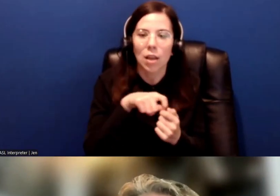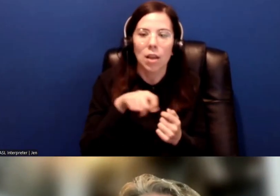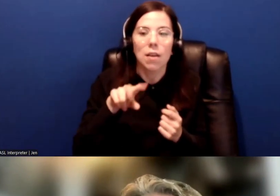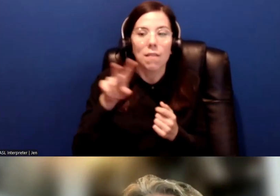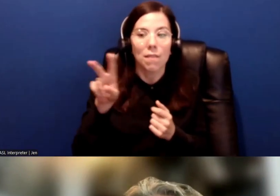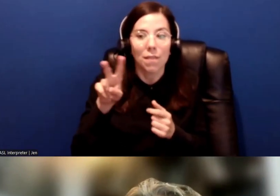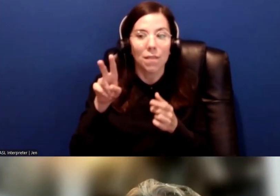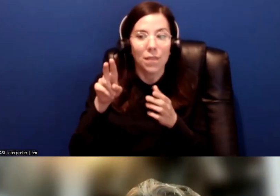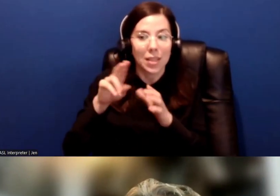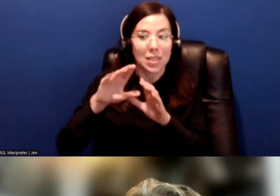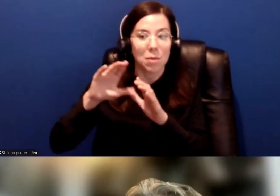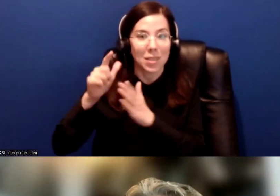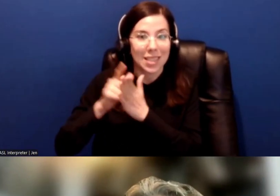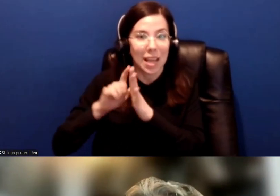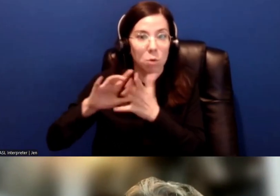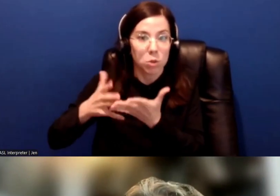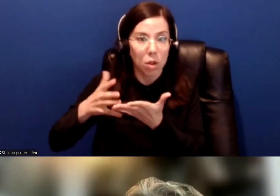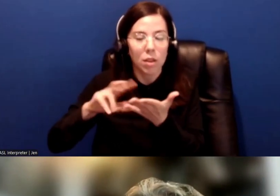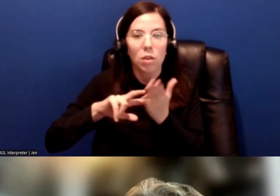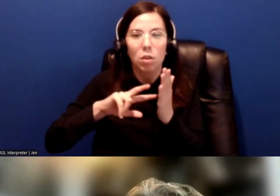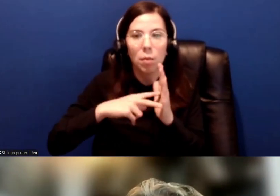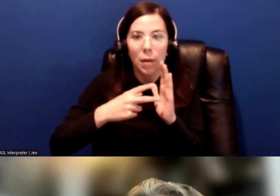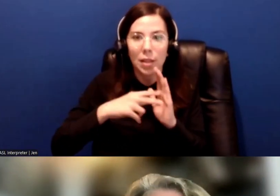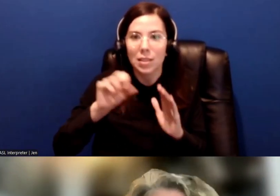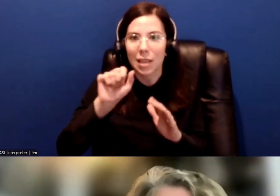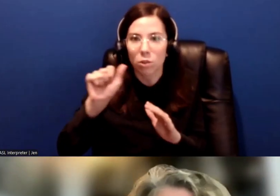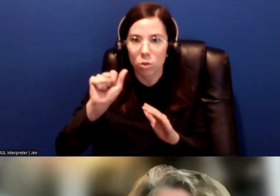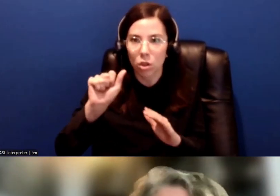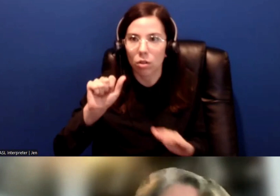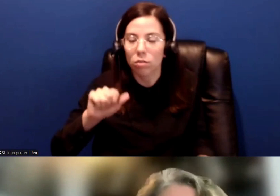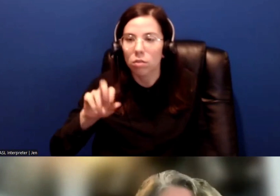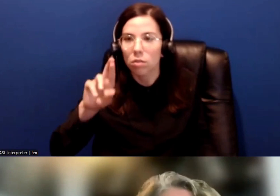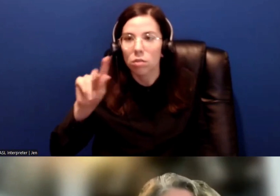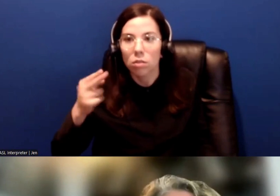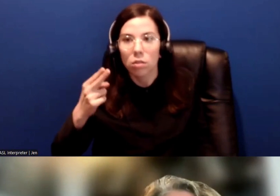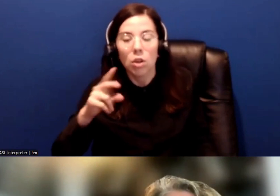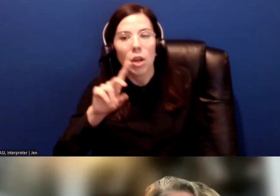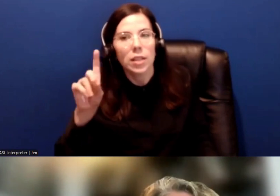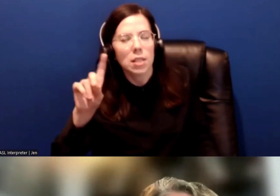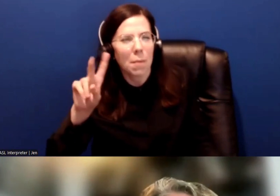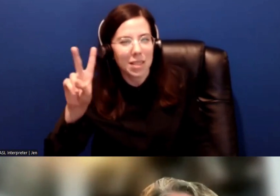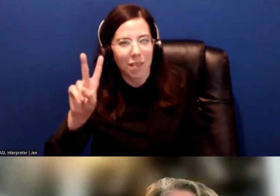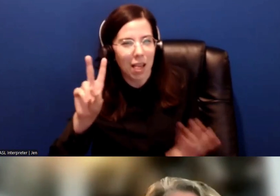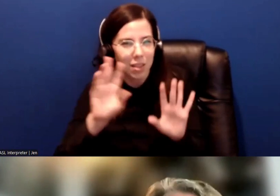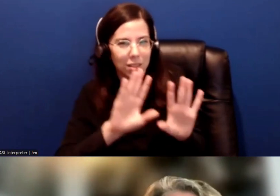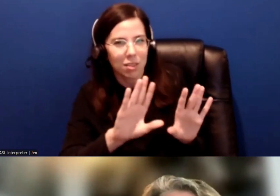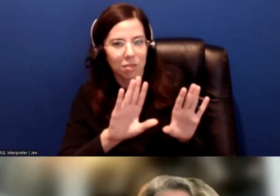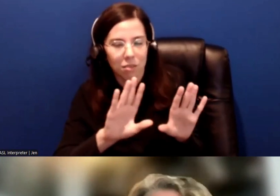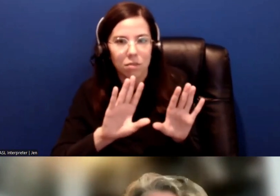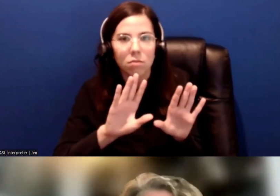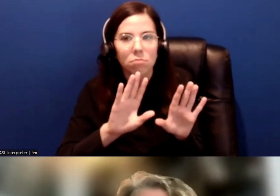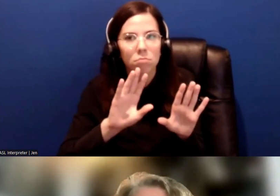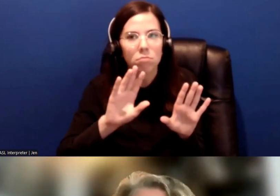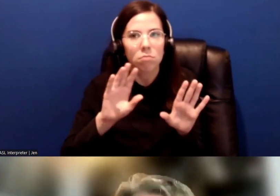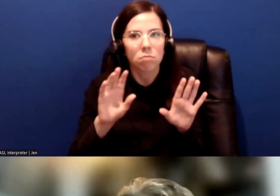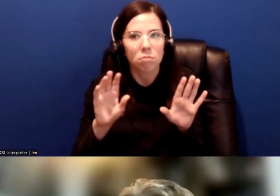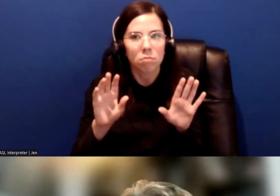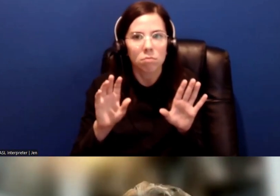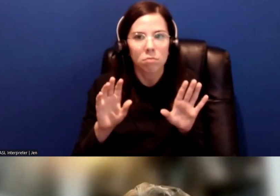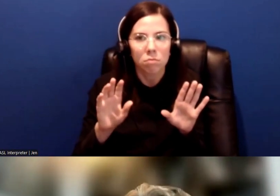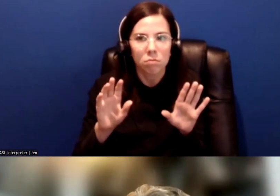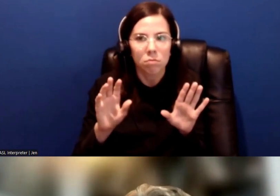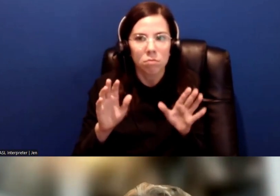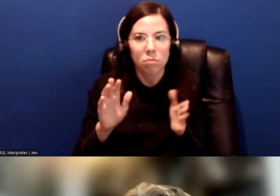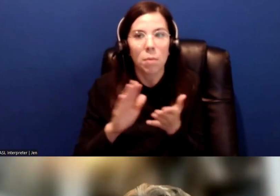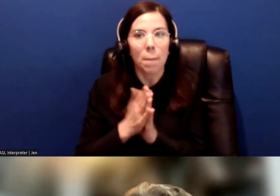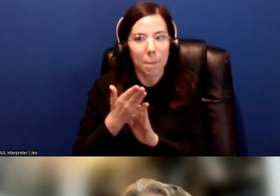by the military. We're talking about Article 120 sexual assault cases. Well, domestic violence, they are entitled to, they became